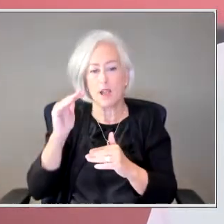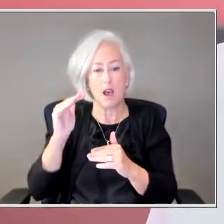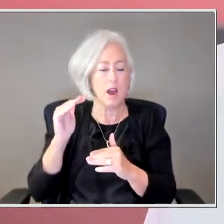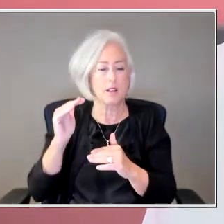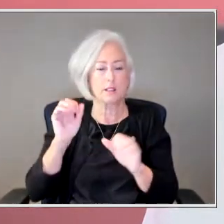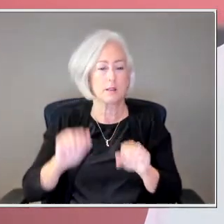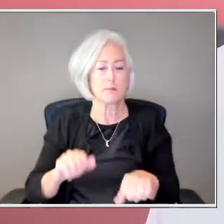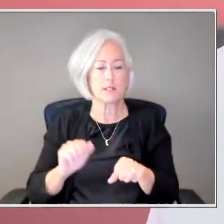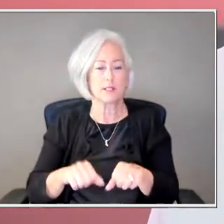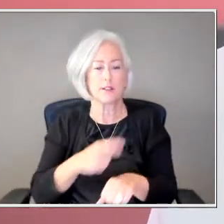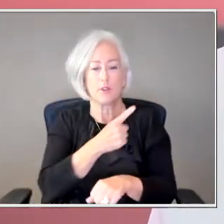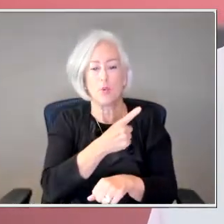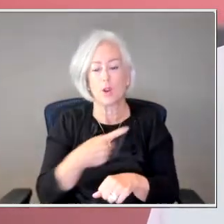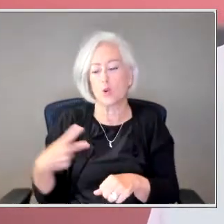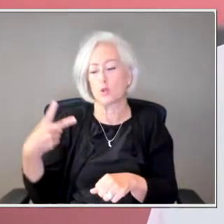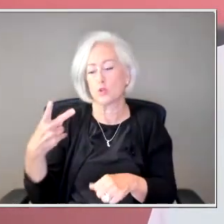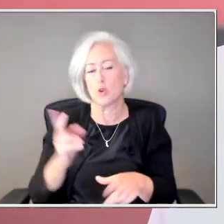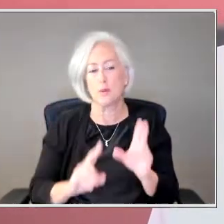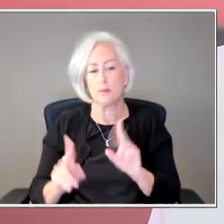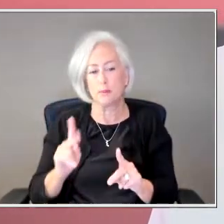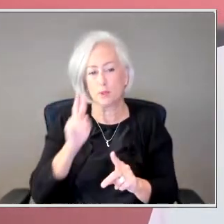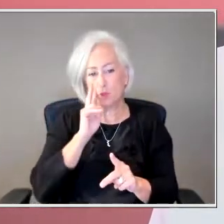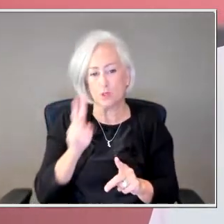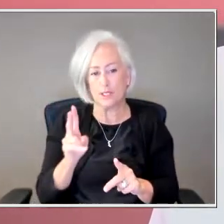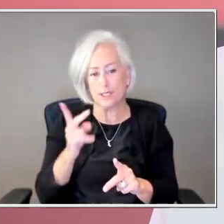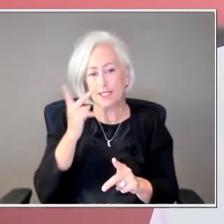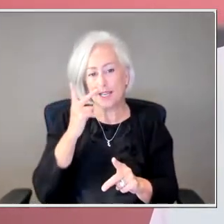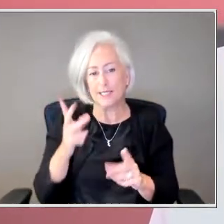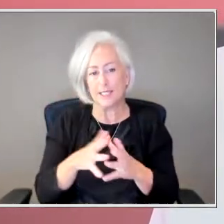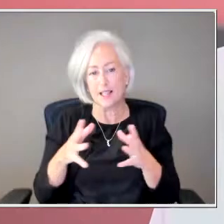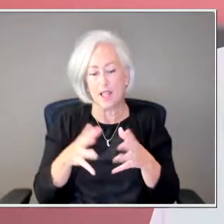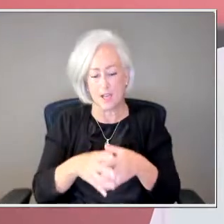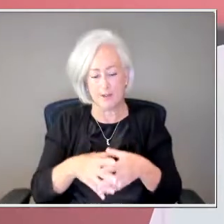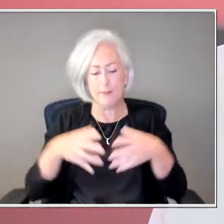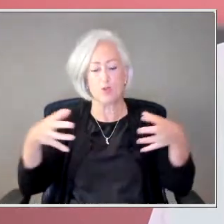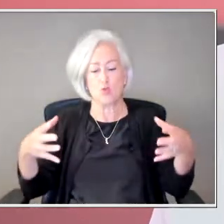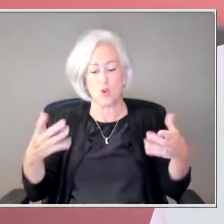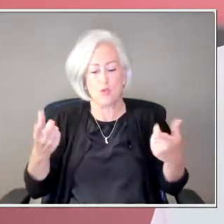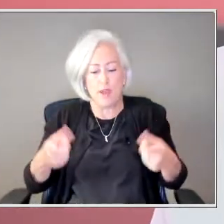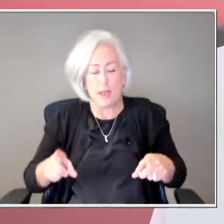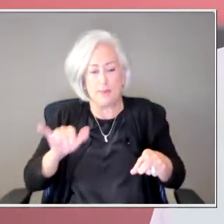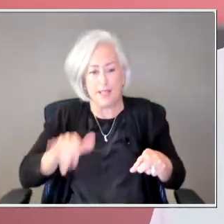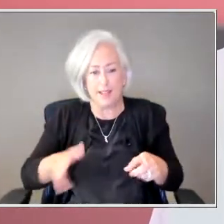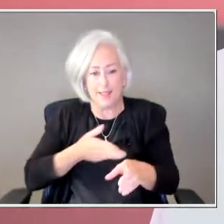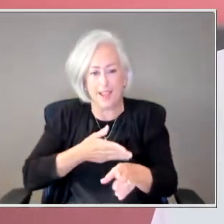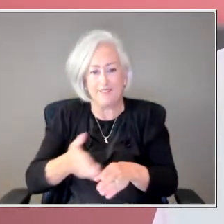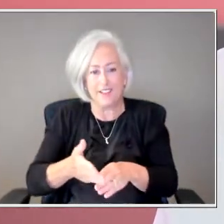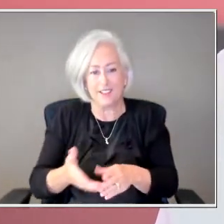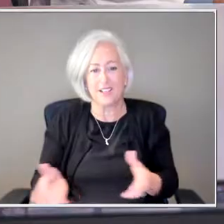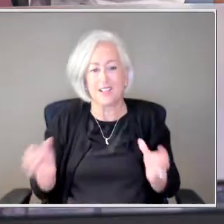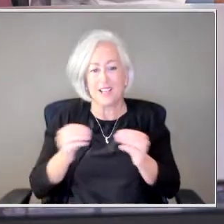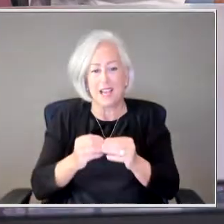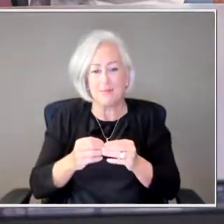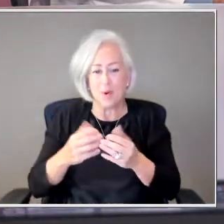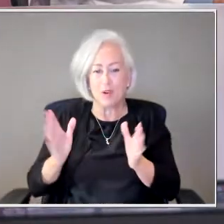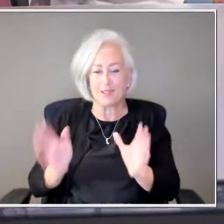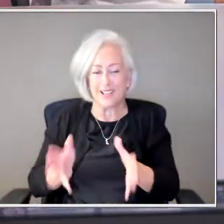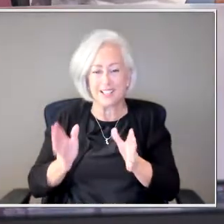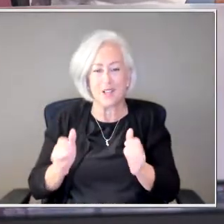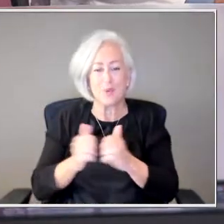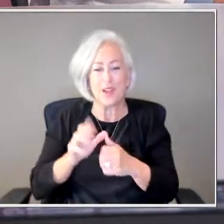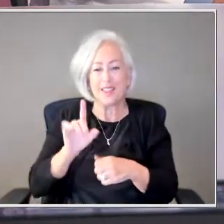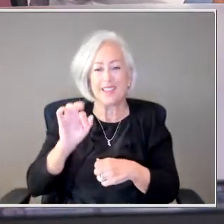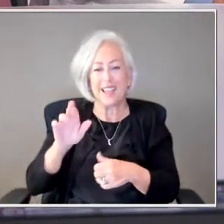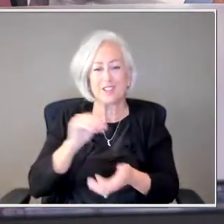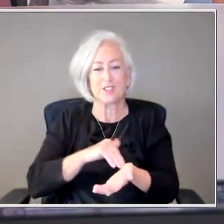So I see a lot of growth and a lot of more conversations with the cancer doctors every day. I bet. All right. Thank you